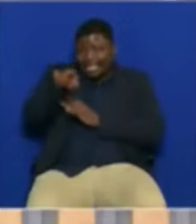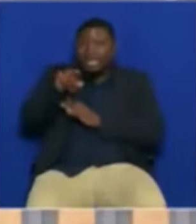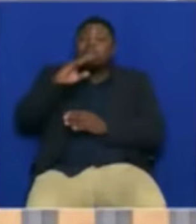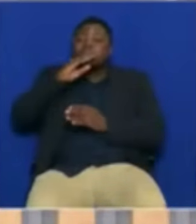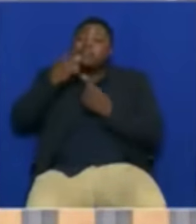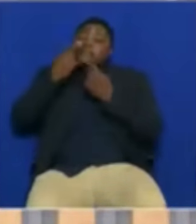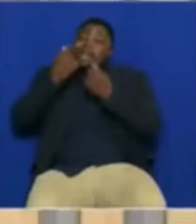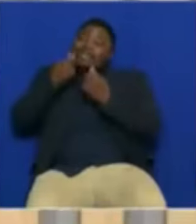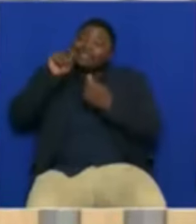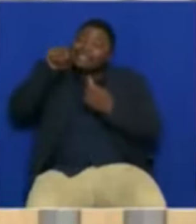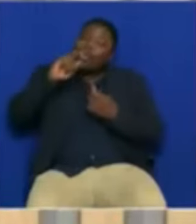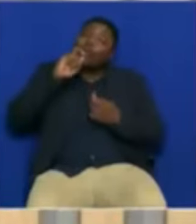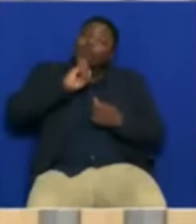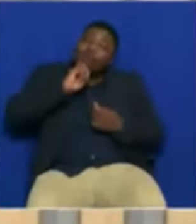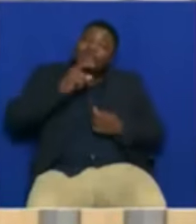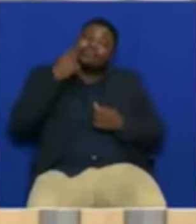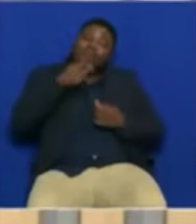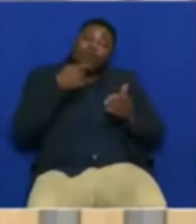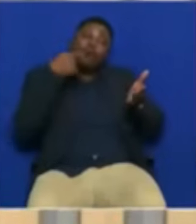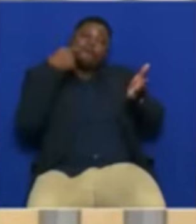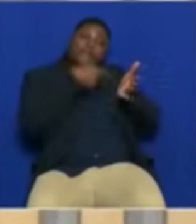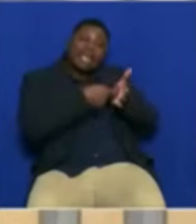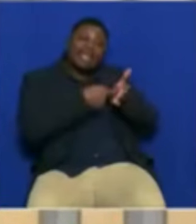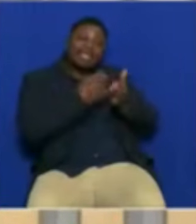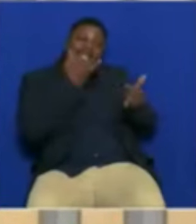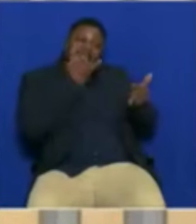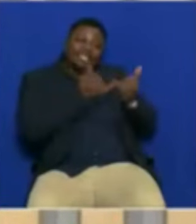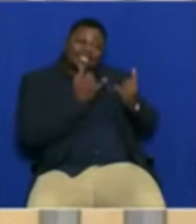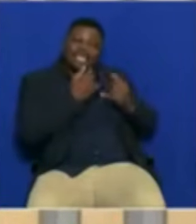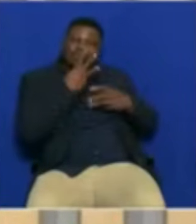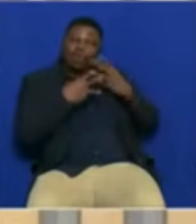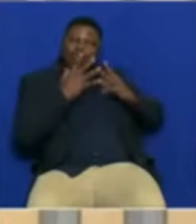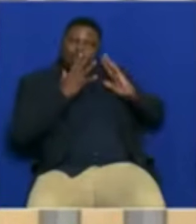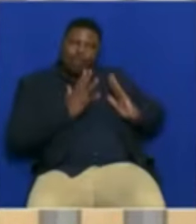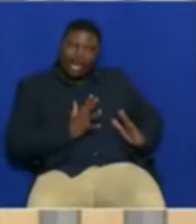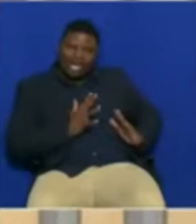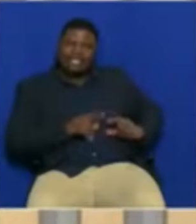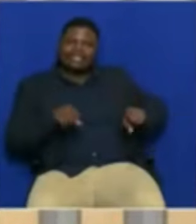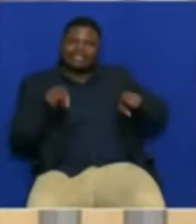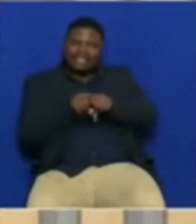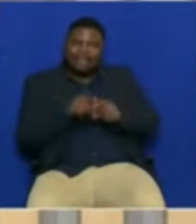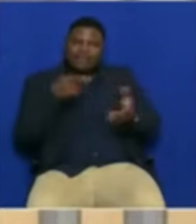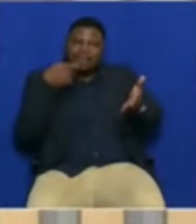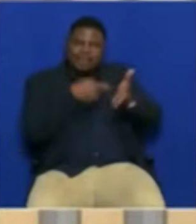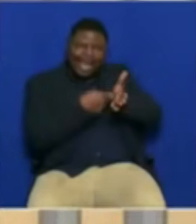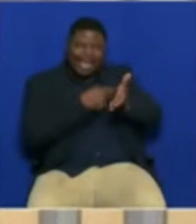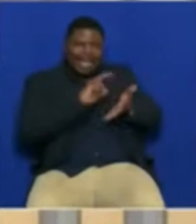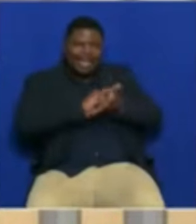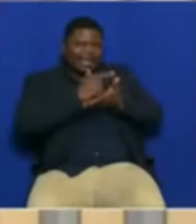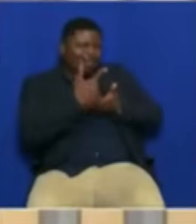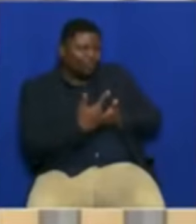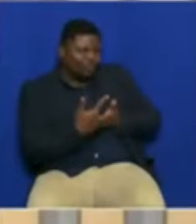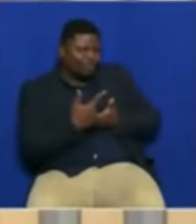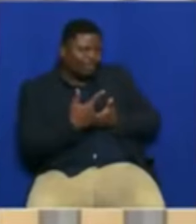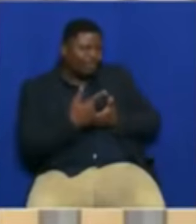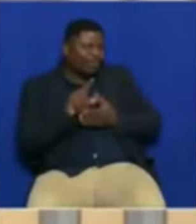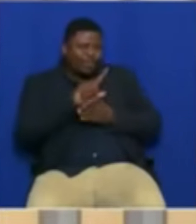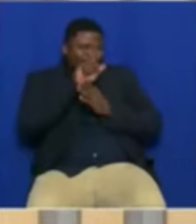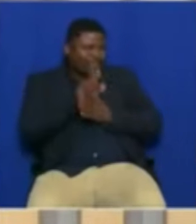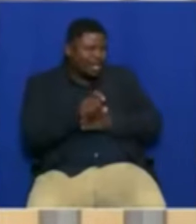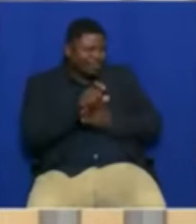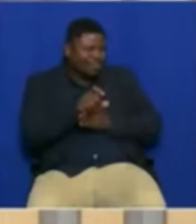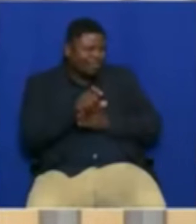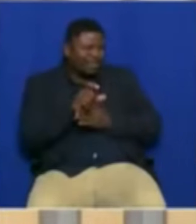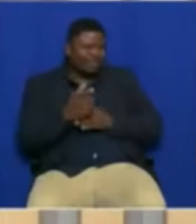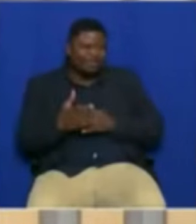Commissioner, I hear your question and I appreciate the question. Thank you. So what I'm saying, Commissioner, and